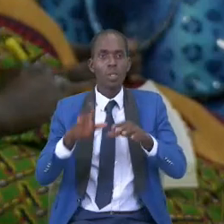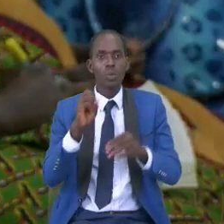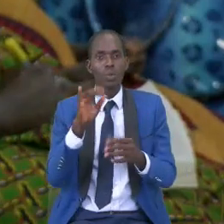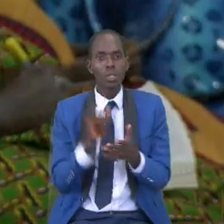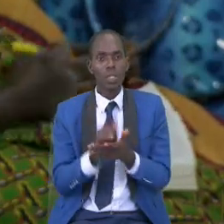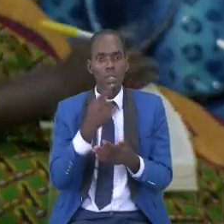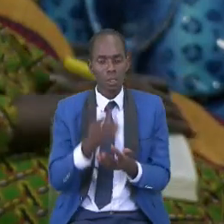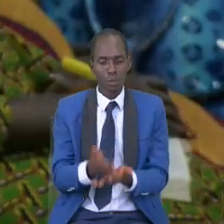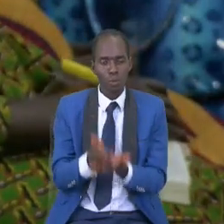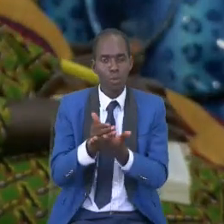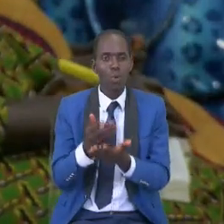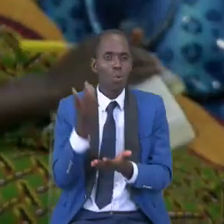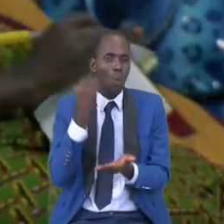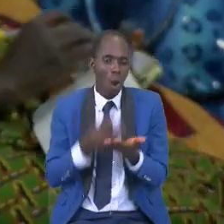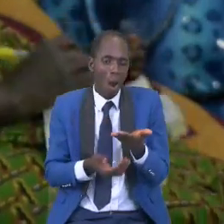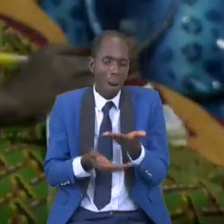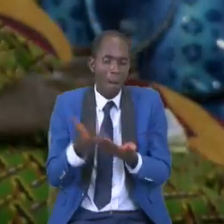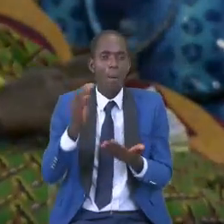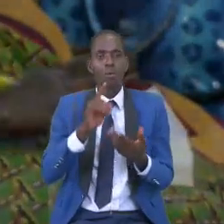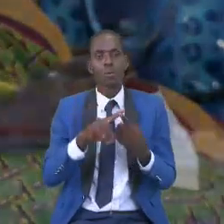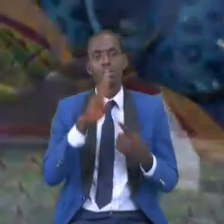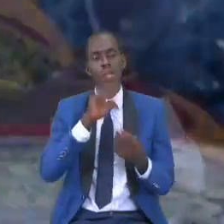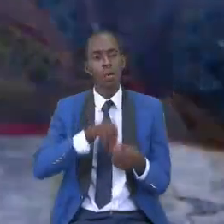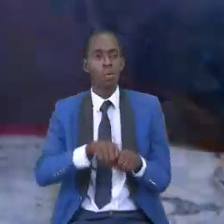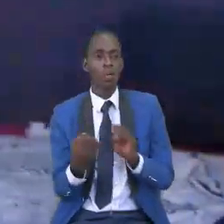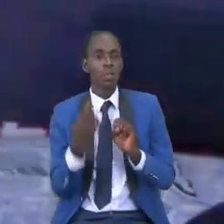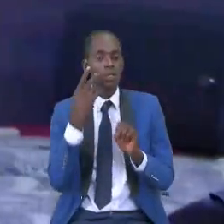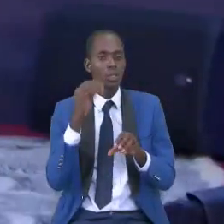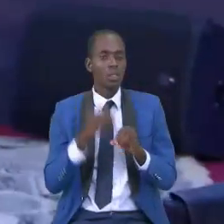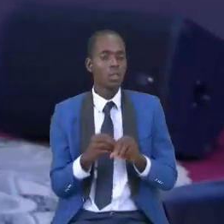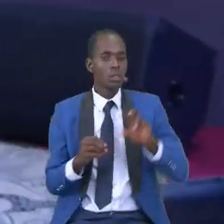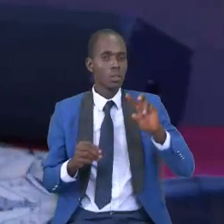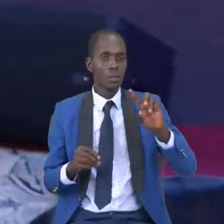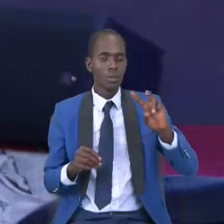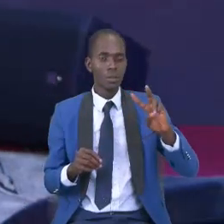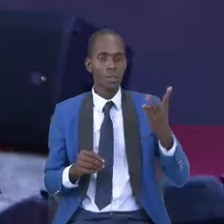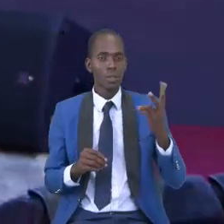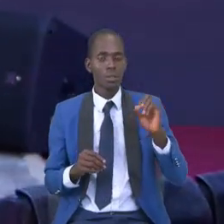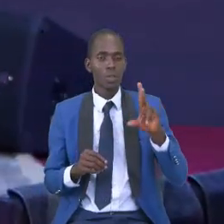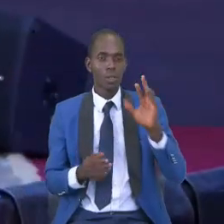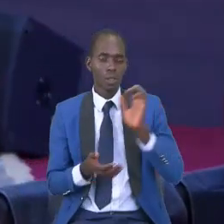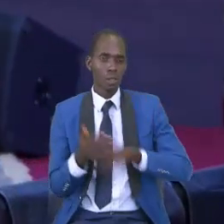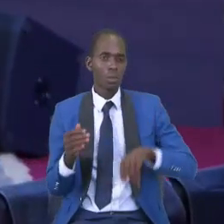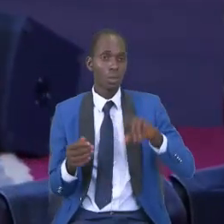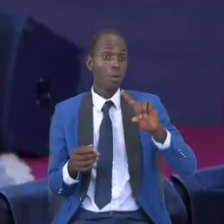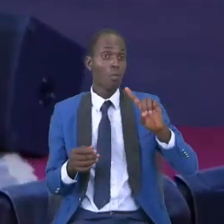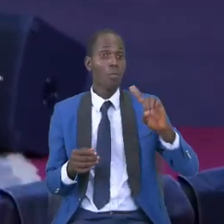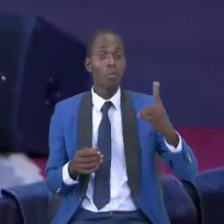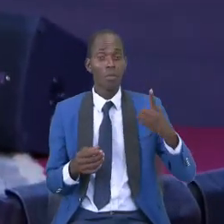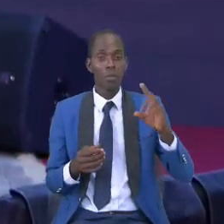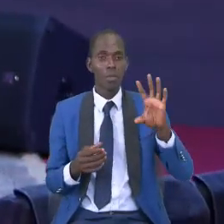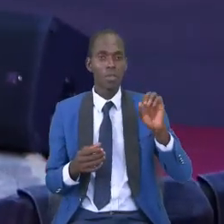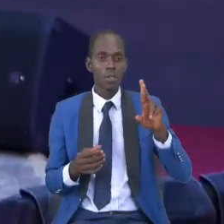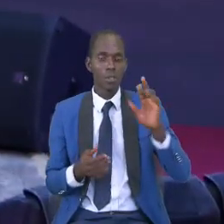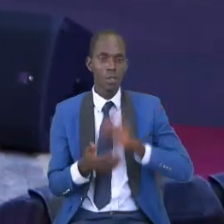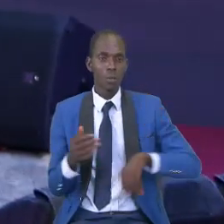be broken. We're told in 1 Corinthians chapter 11, reading there from verse 32. 1 Corinthians 11,